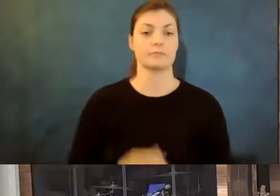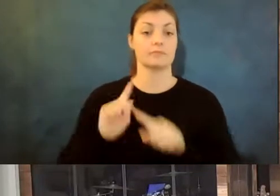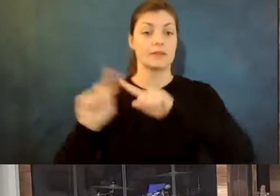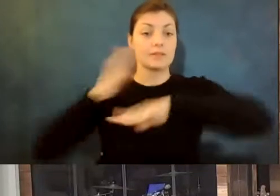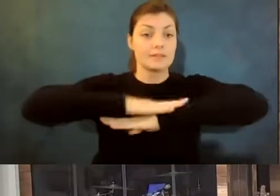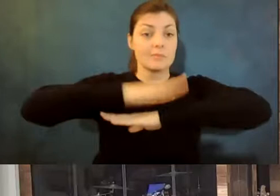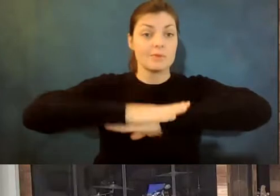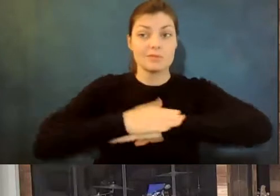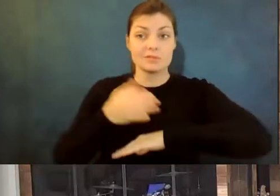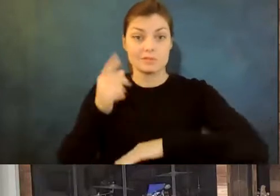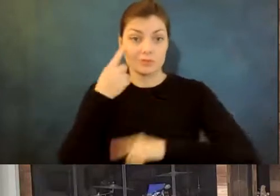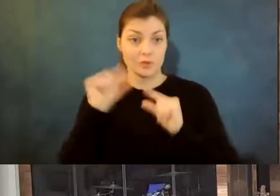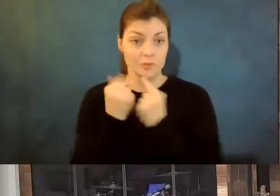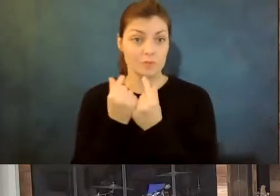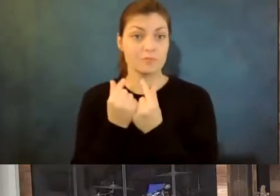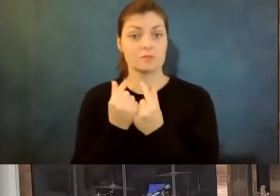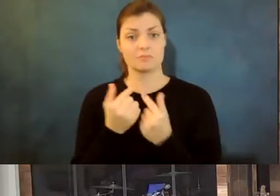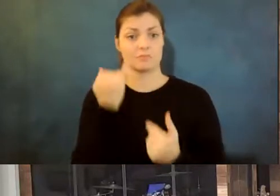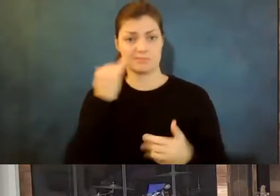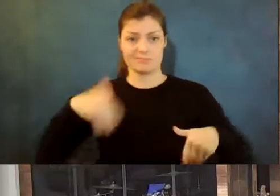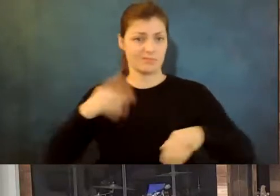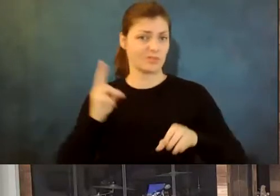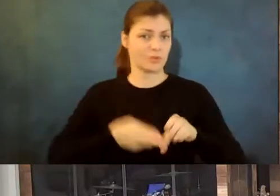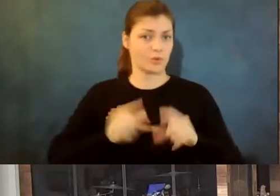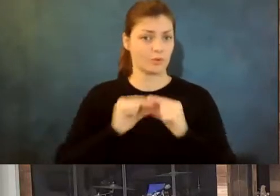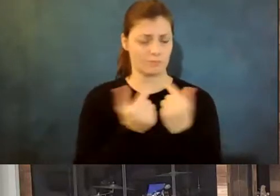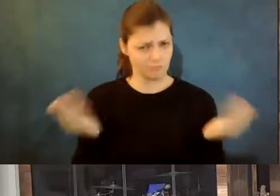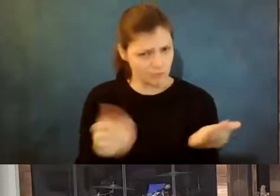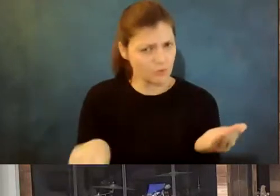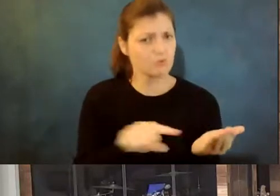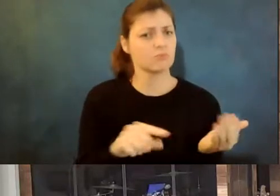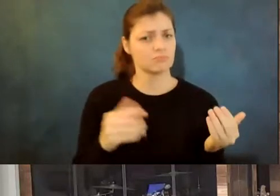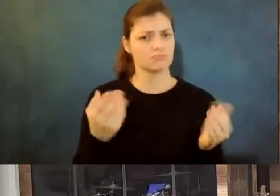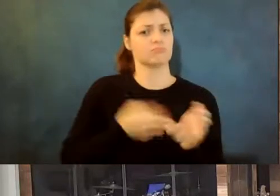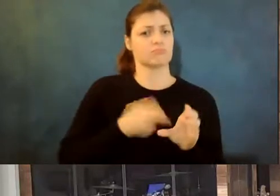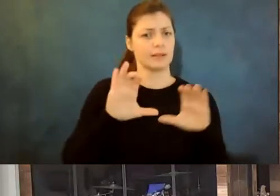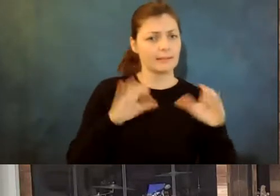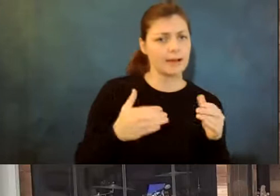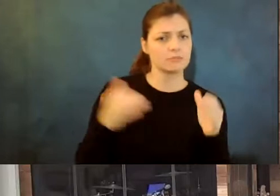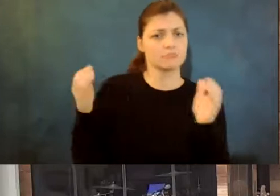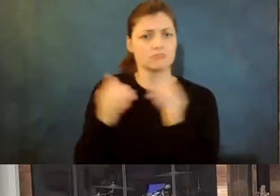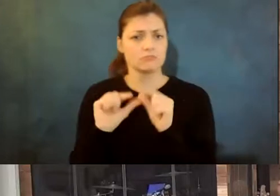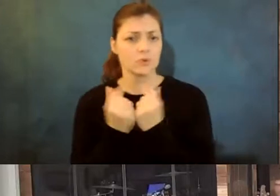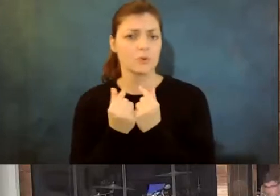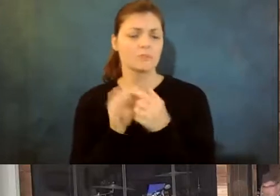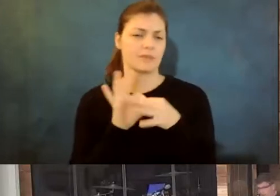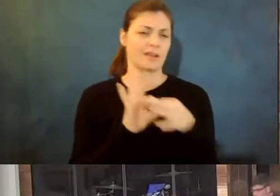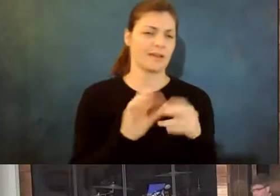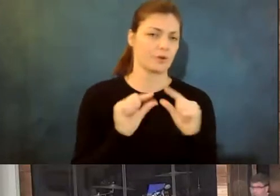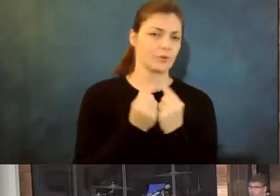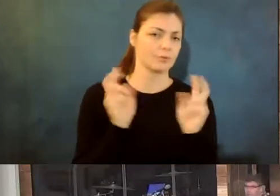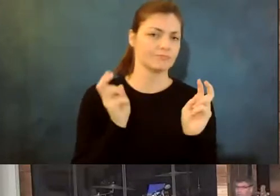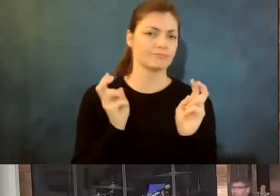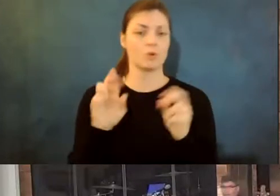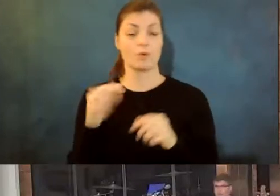for groups. If you're not in a group, we encourage you to be in a group, in a class or a small group. There's connect groups. There's a launch pad if you're